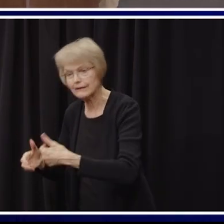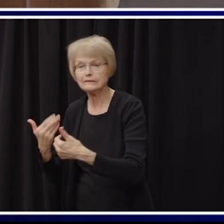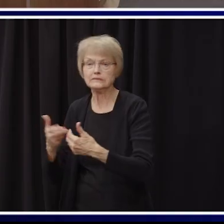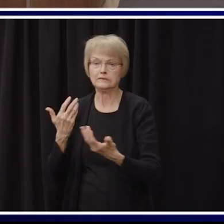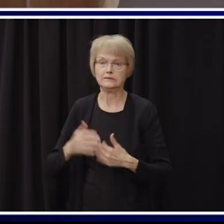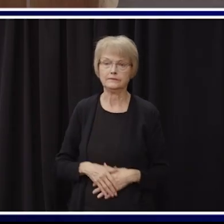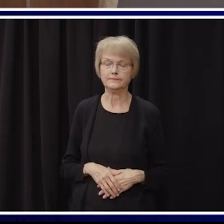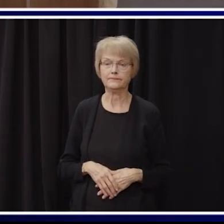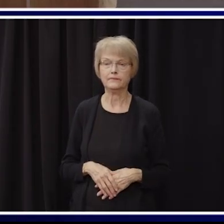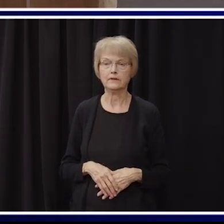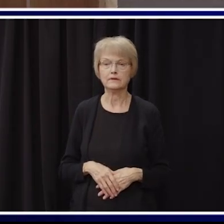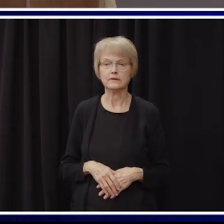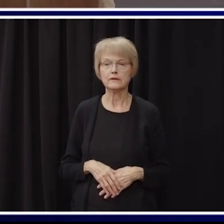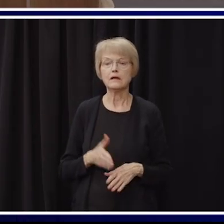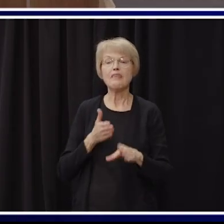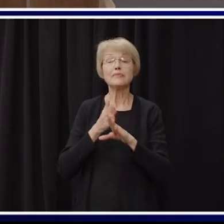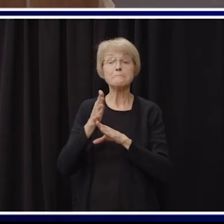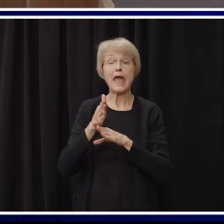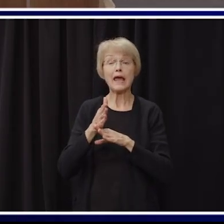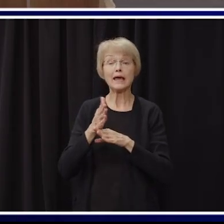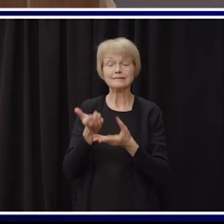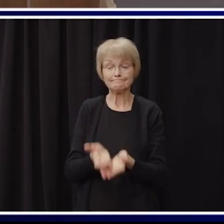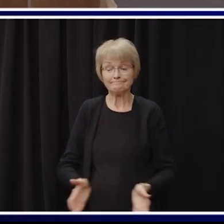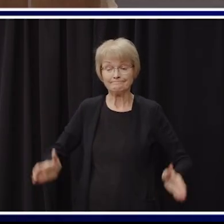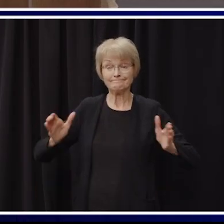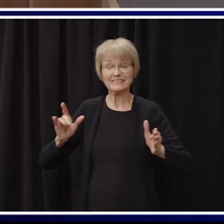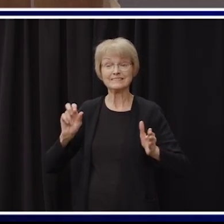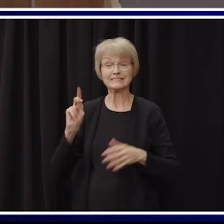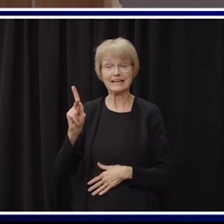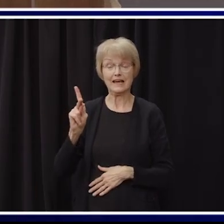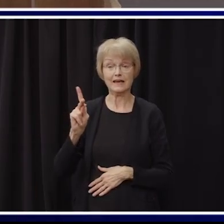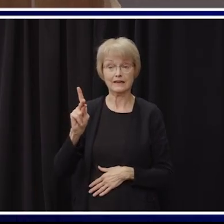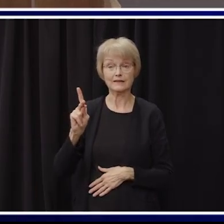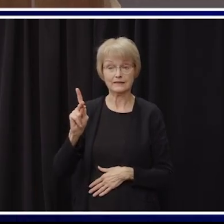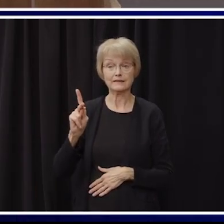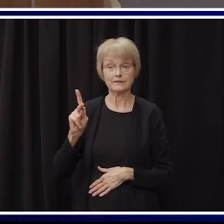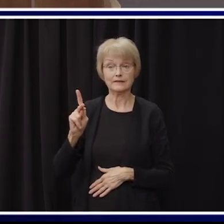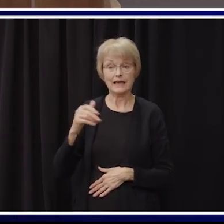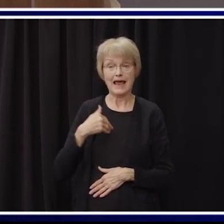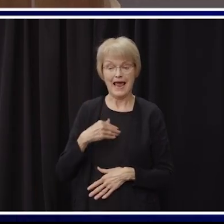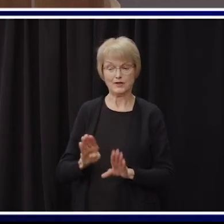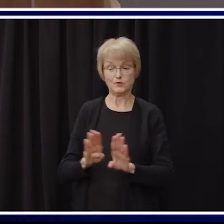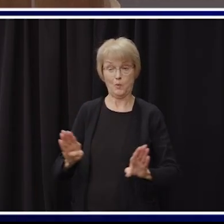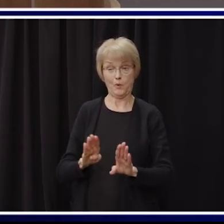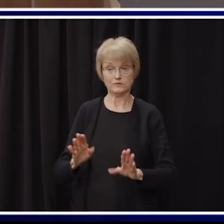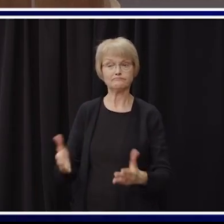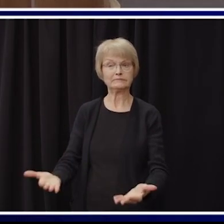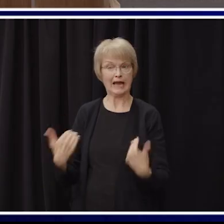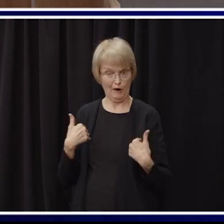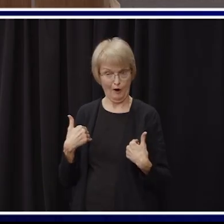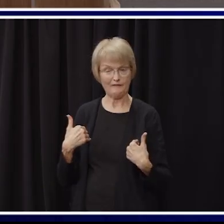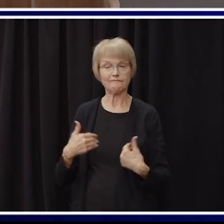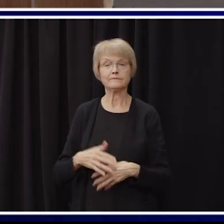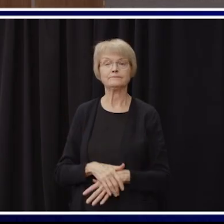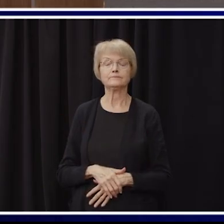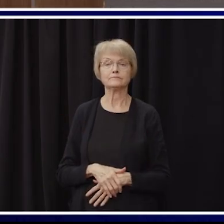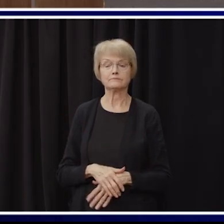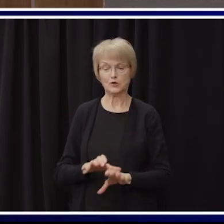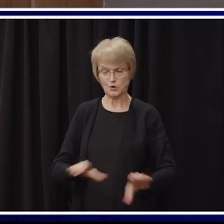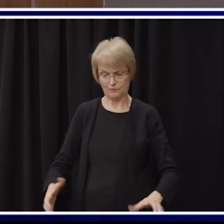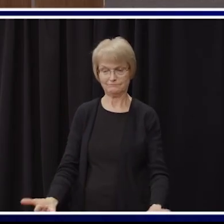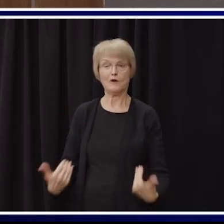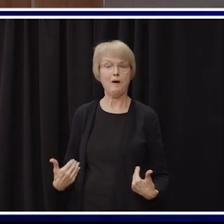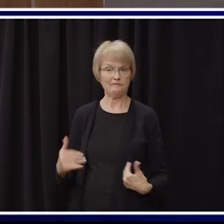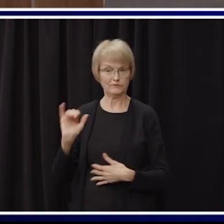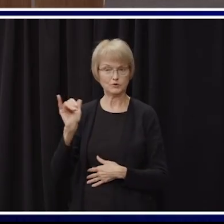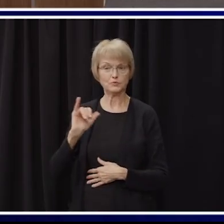The main kitchen sink also has doors that are removable, and the base toe kick comes